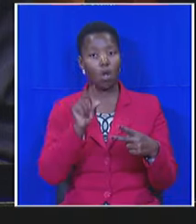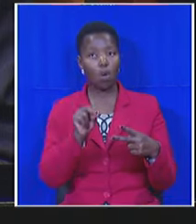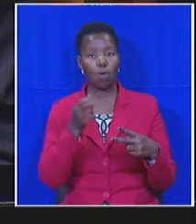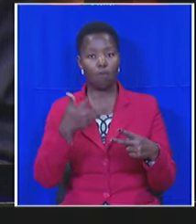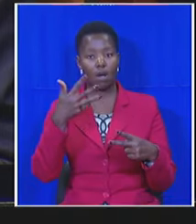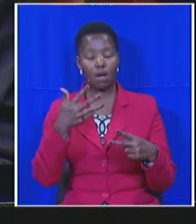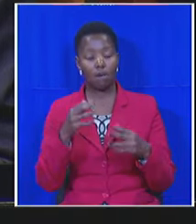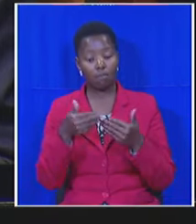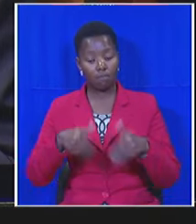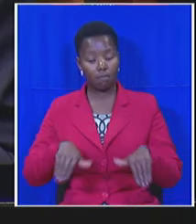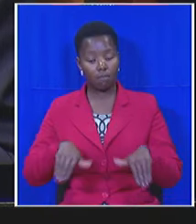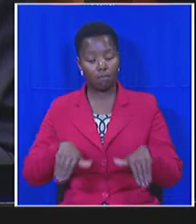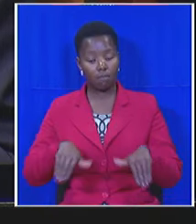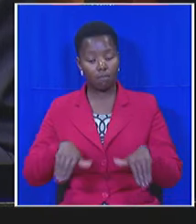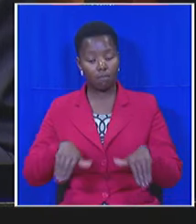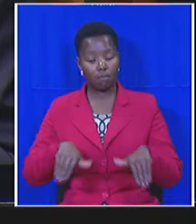abstain 0.